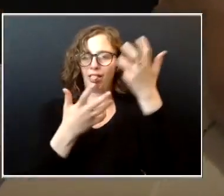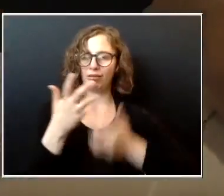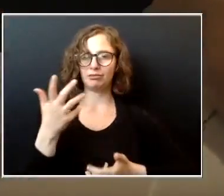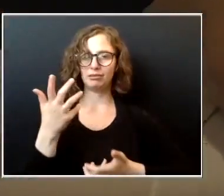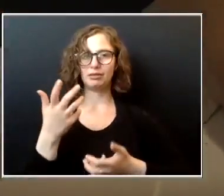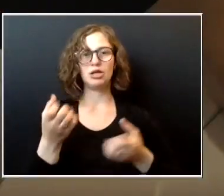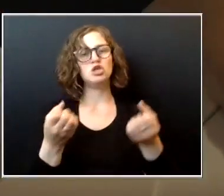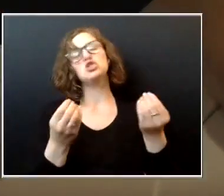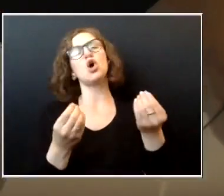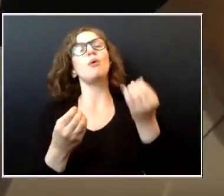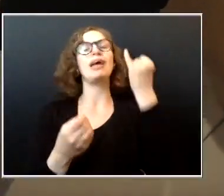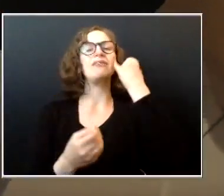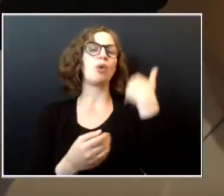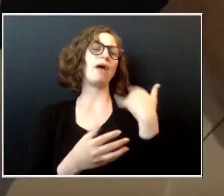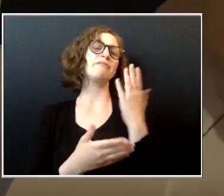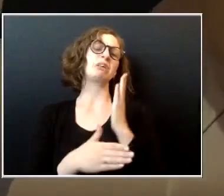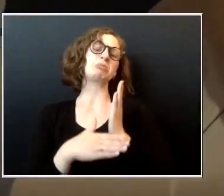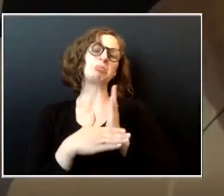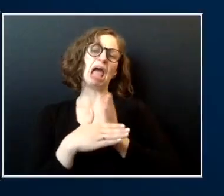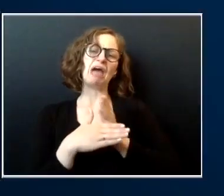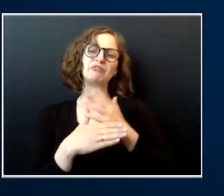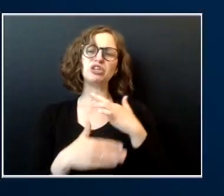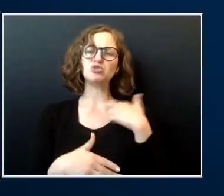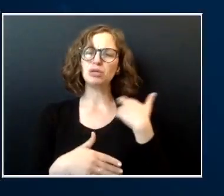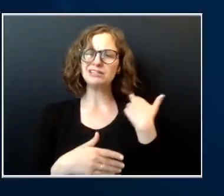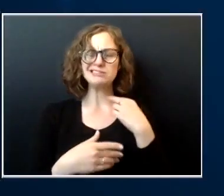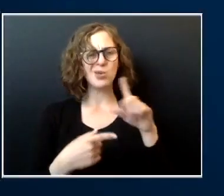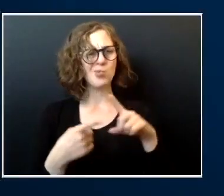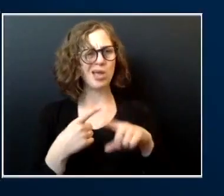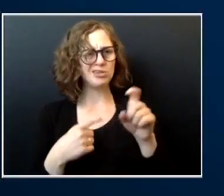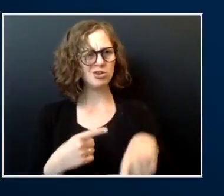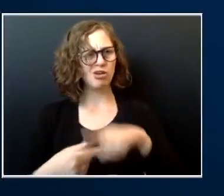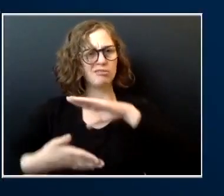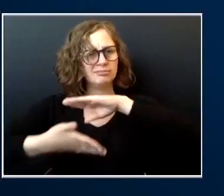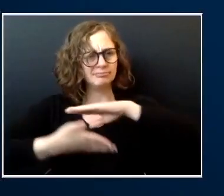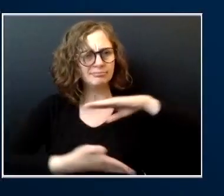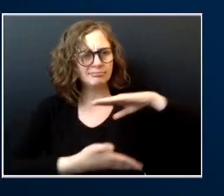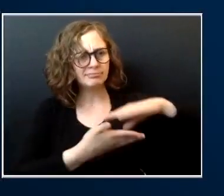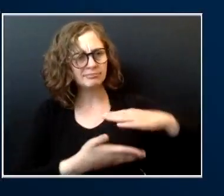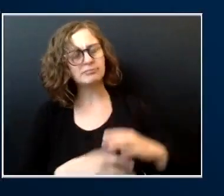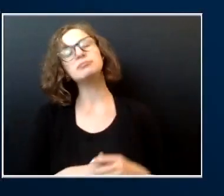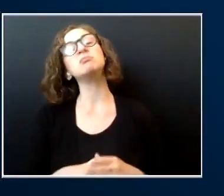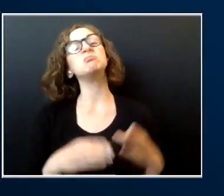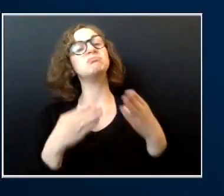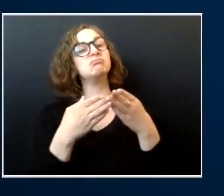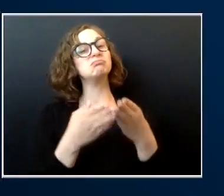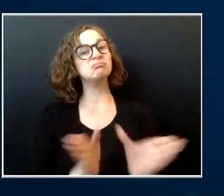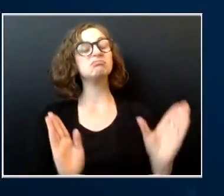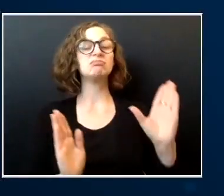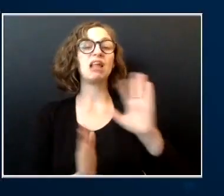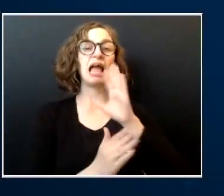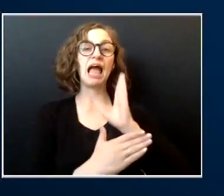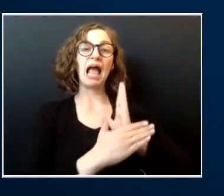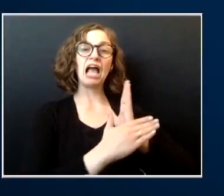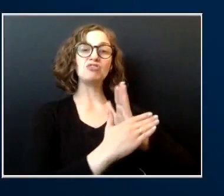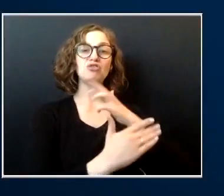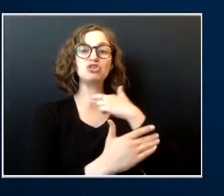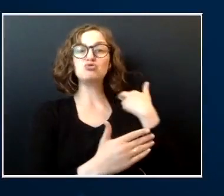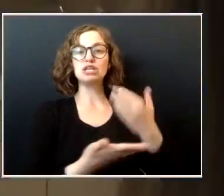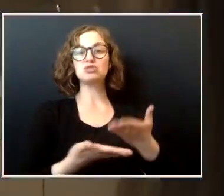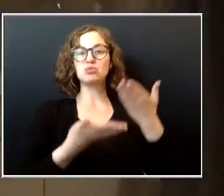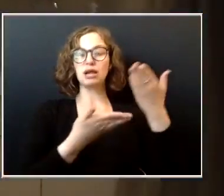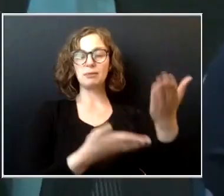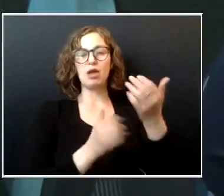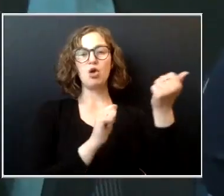mammogram? The universal recommendation is for all women who are average risk to start screening at age 40. When